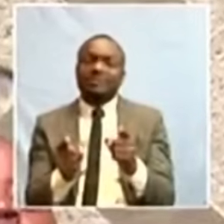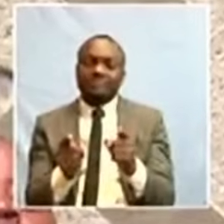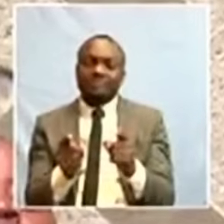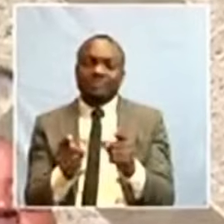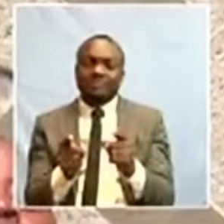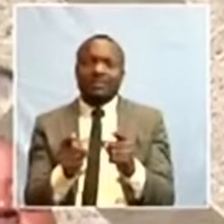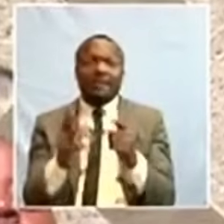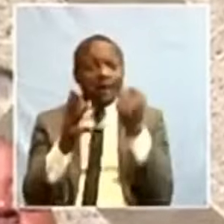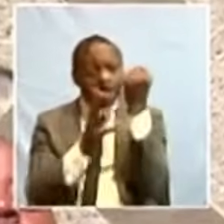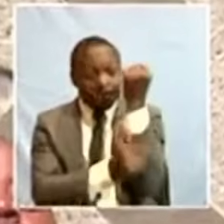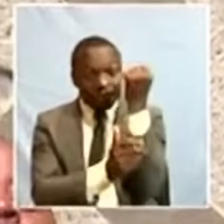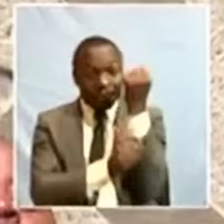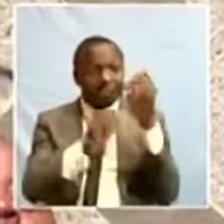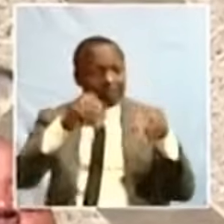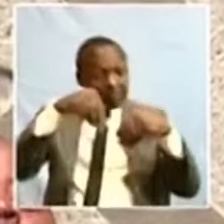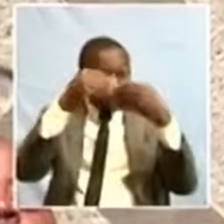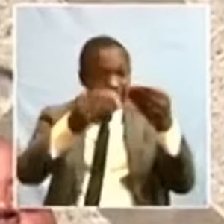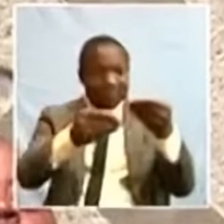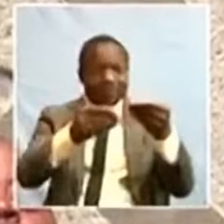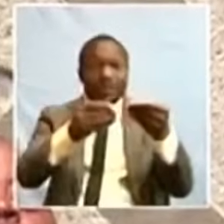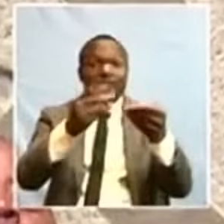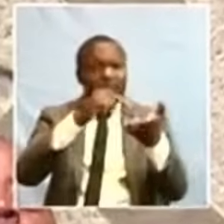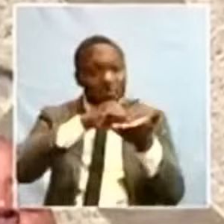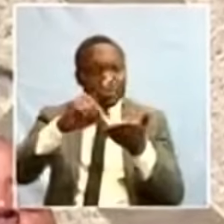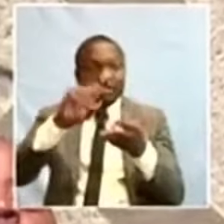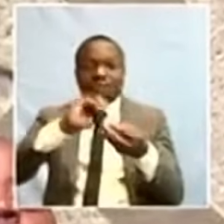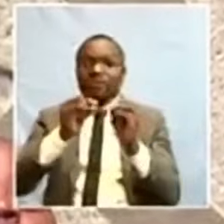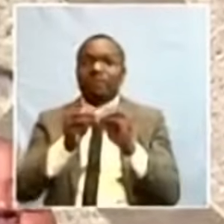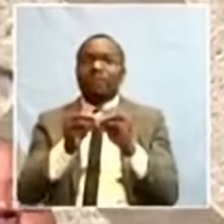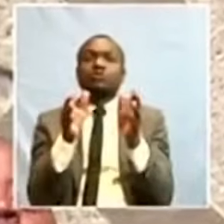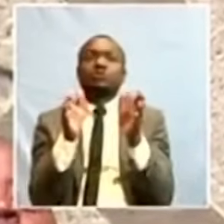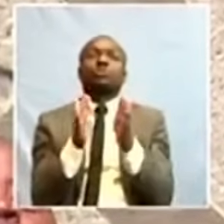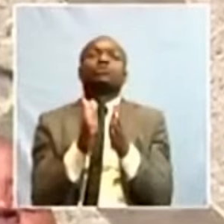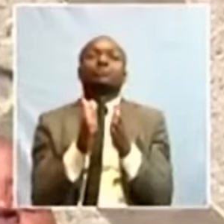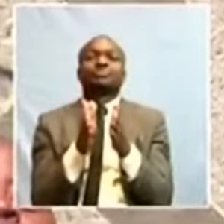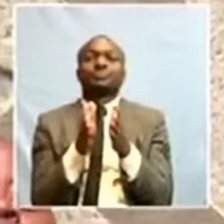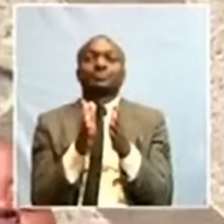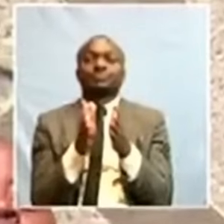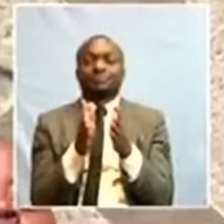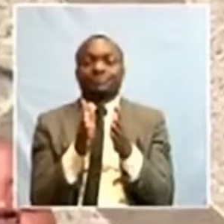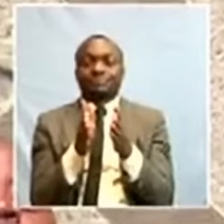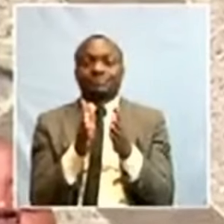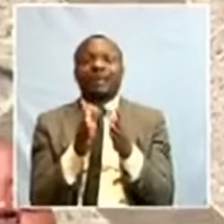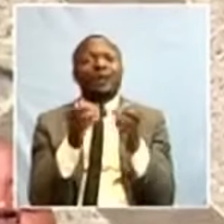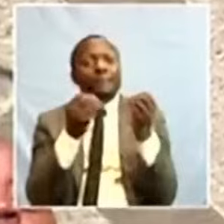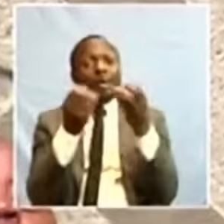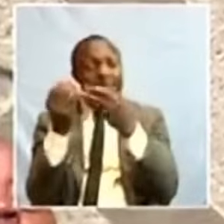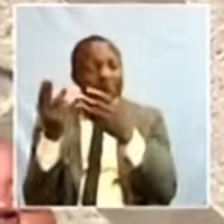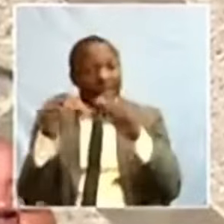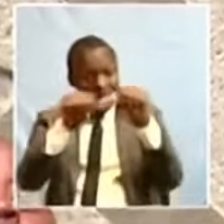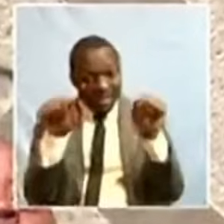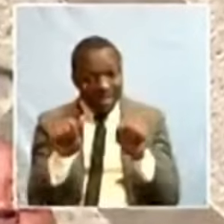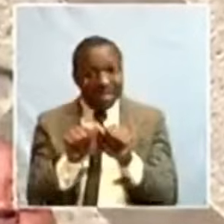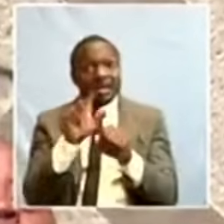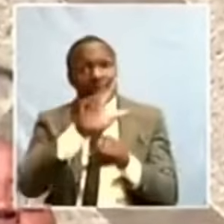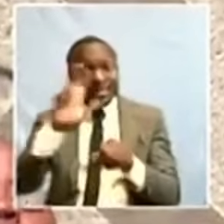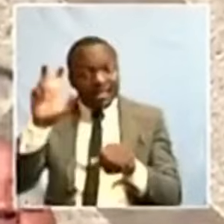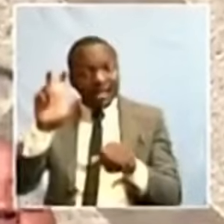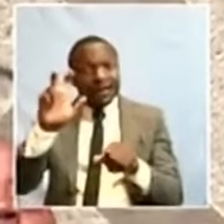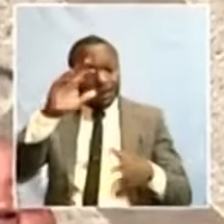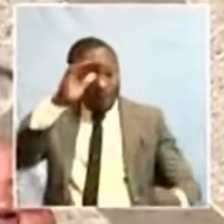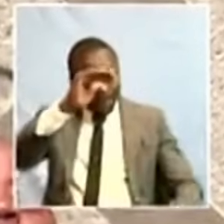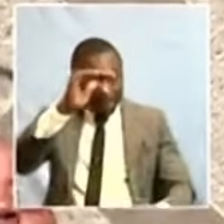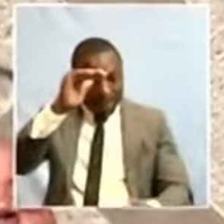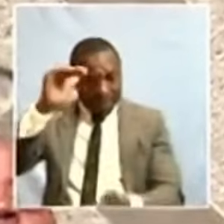unfortunately, the maize allocated per week, the number is too small. Like in many words, it's about 300 bucks,